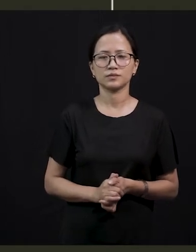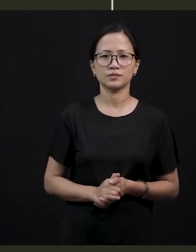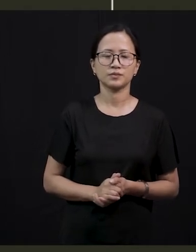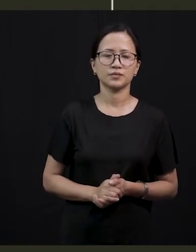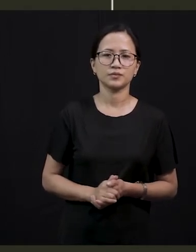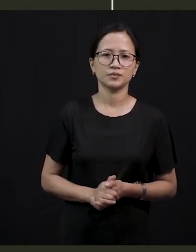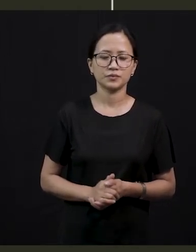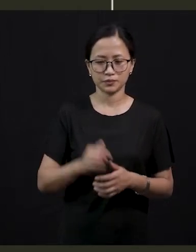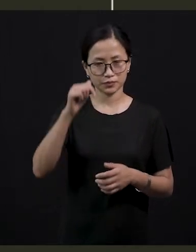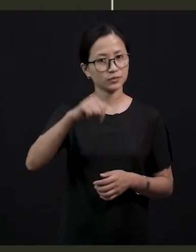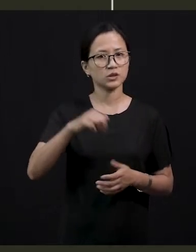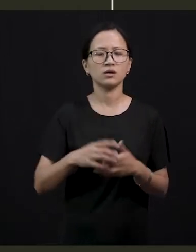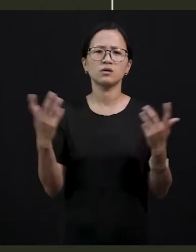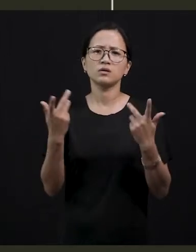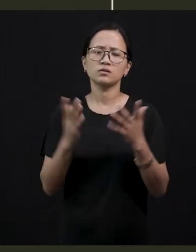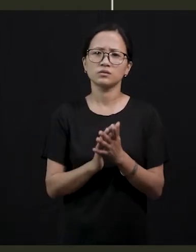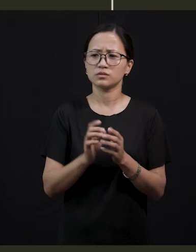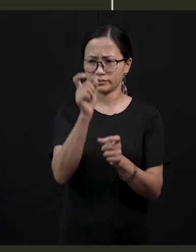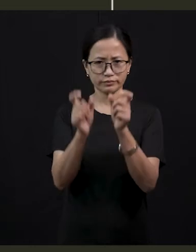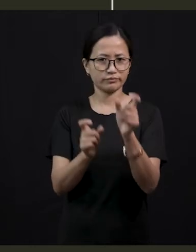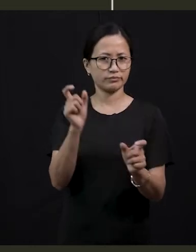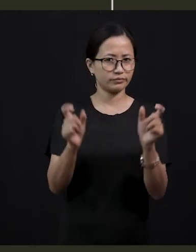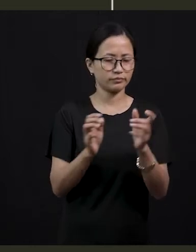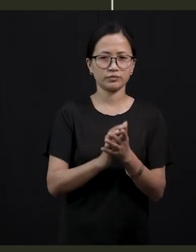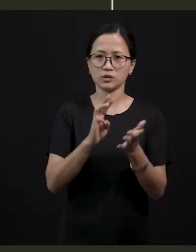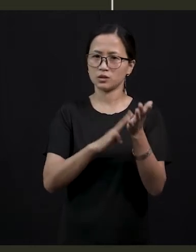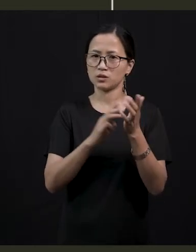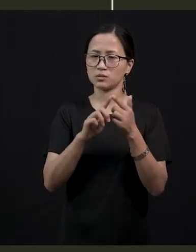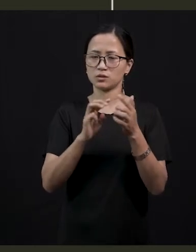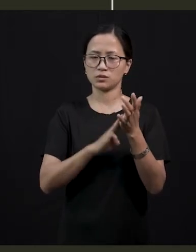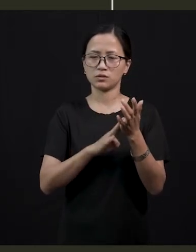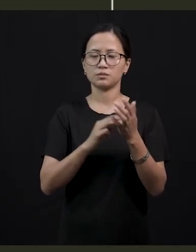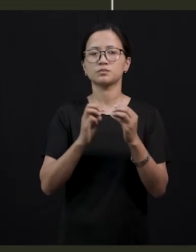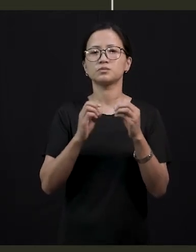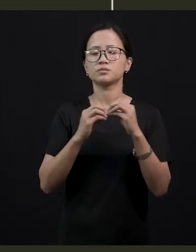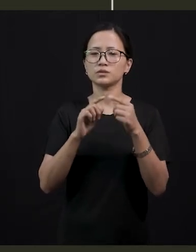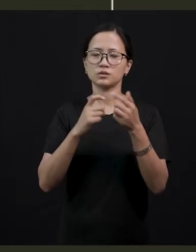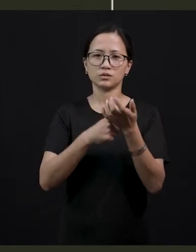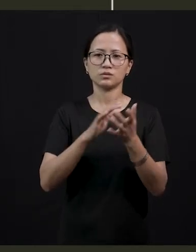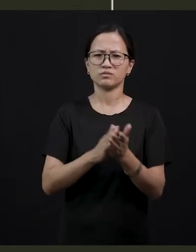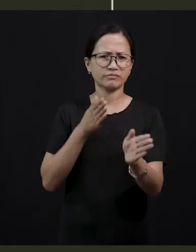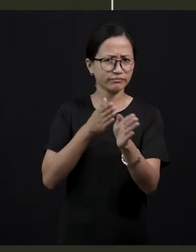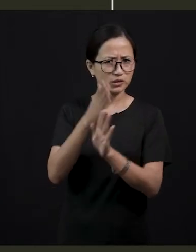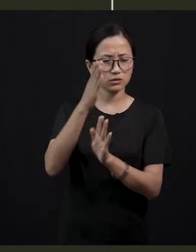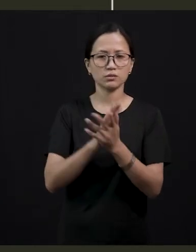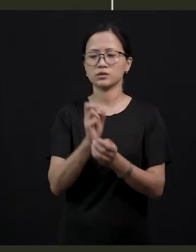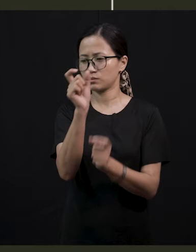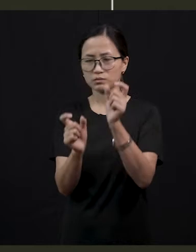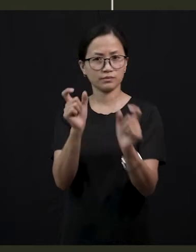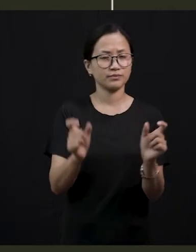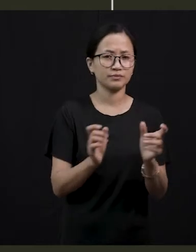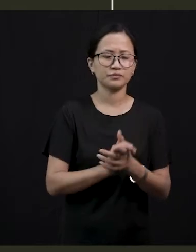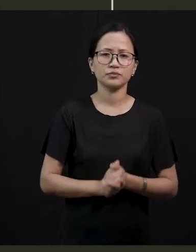council. So here, how do we have members? So members are not elected directly by the people. So you and me are